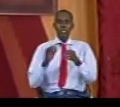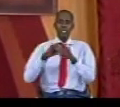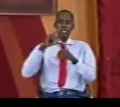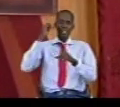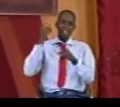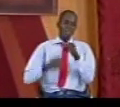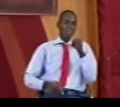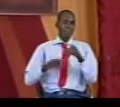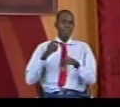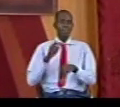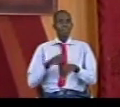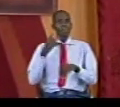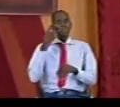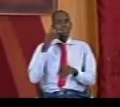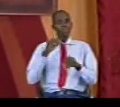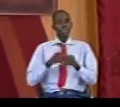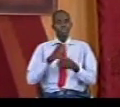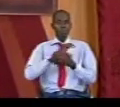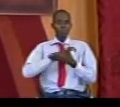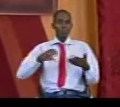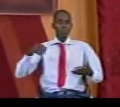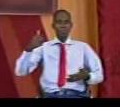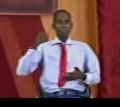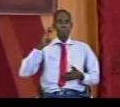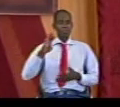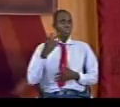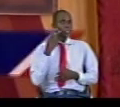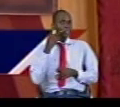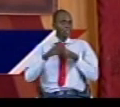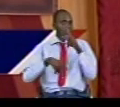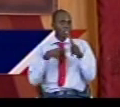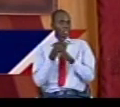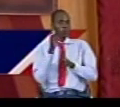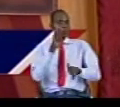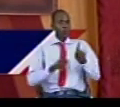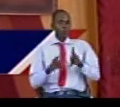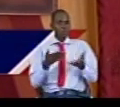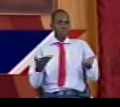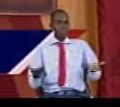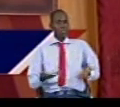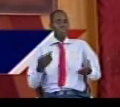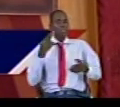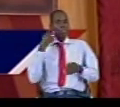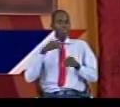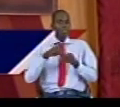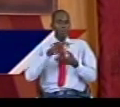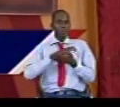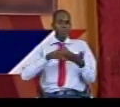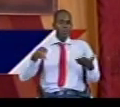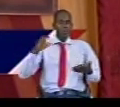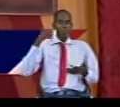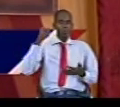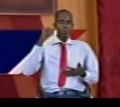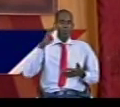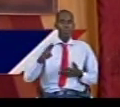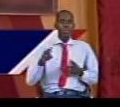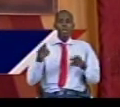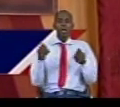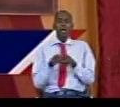at verse 14. Look at the kind of people he's talking to. It says in verse 14, as what kind of